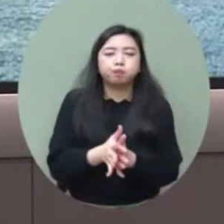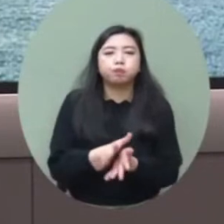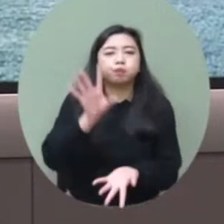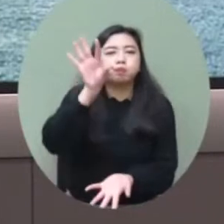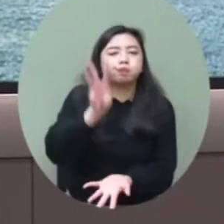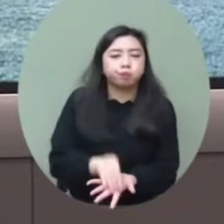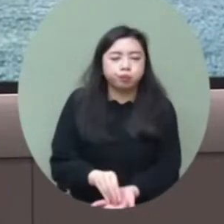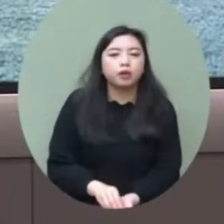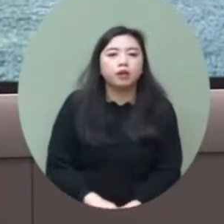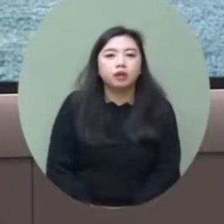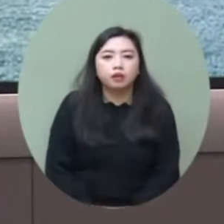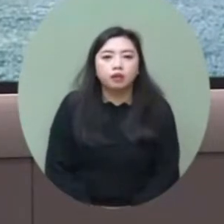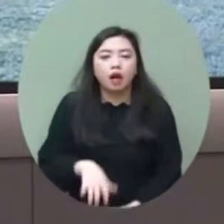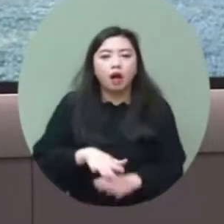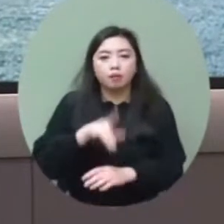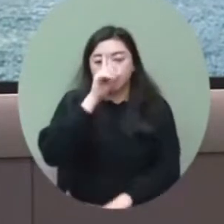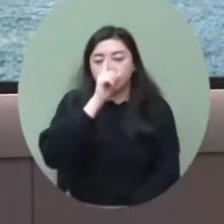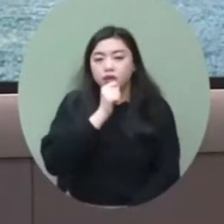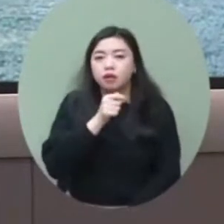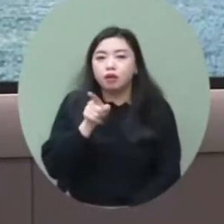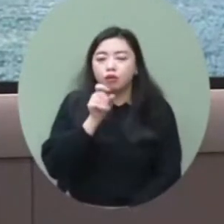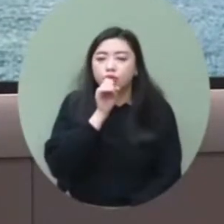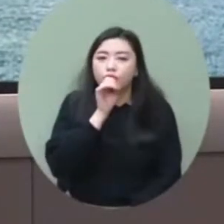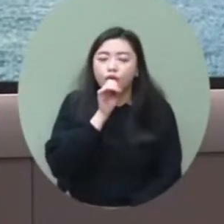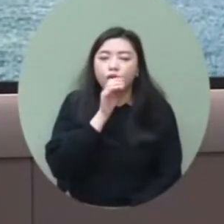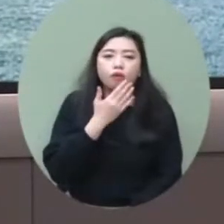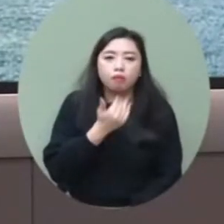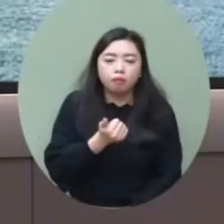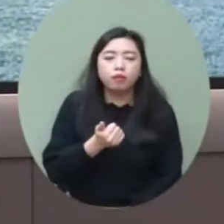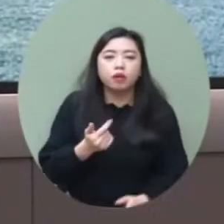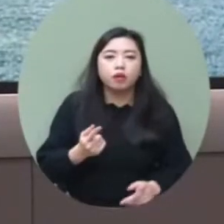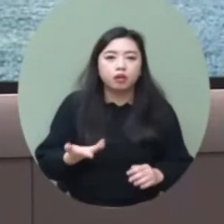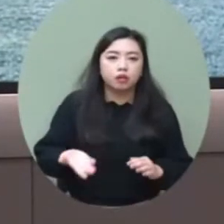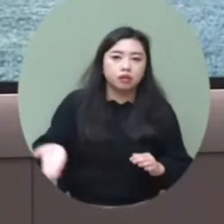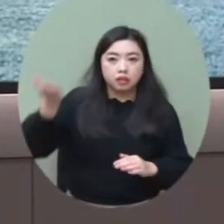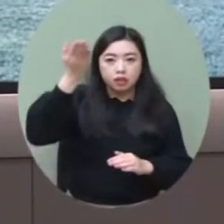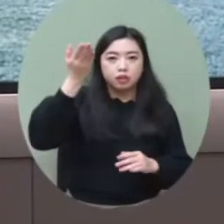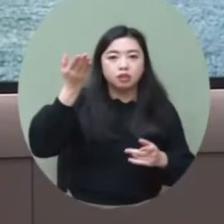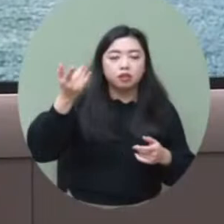then it will be a disaster. That is the accumulated figure.